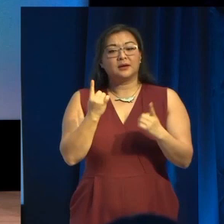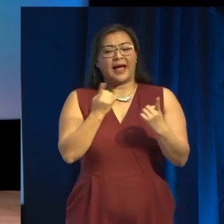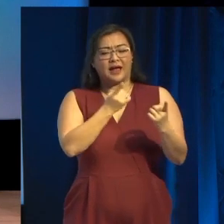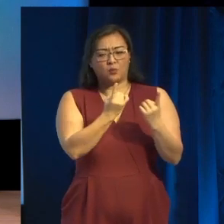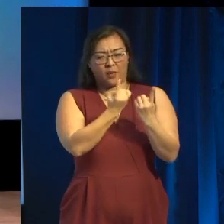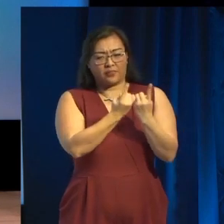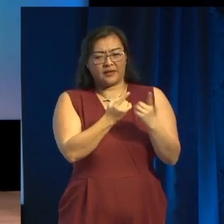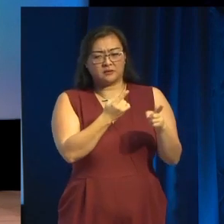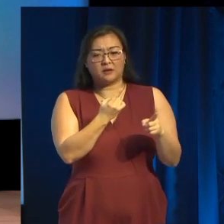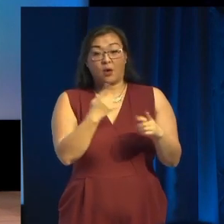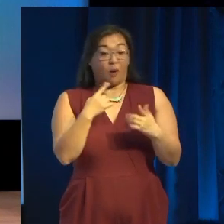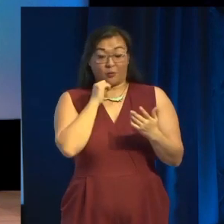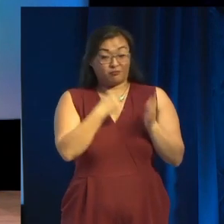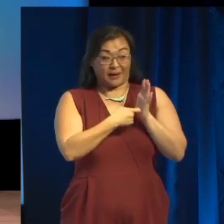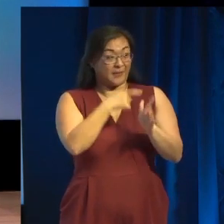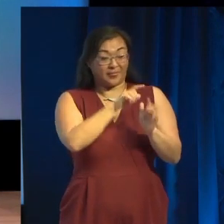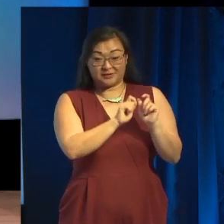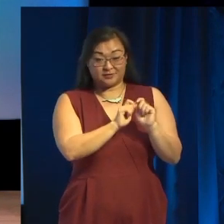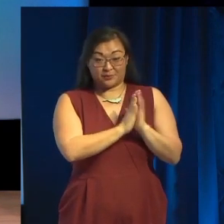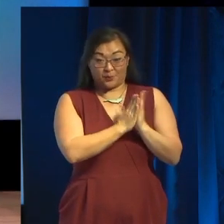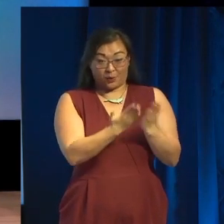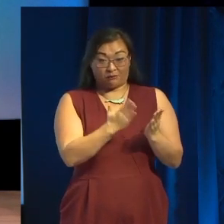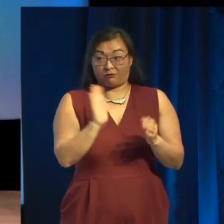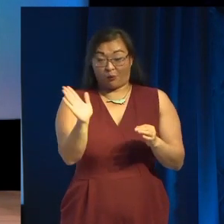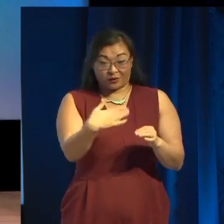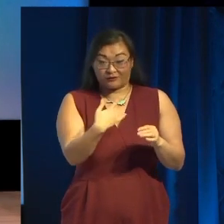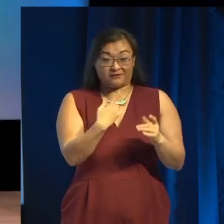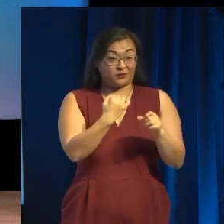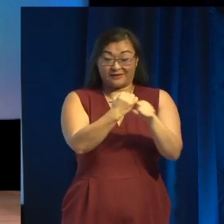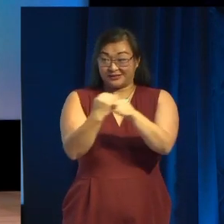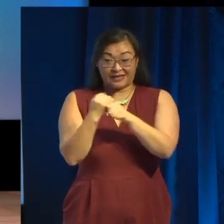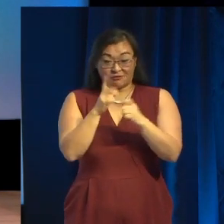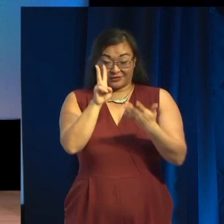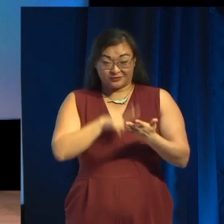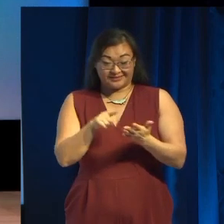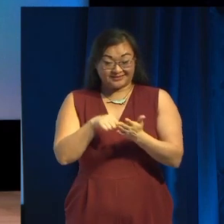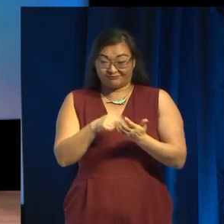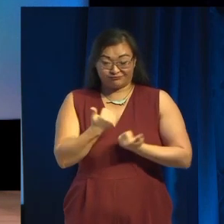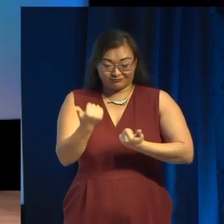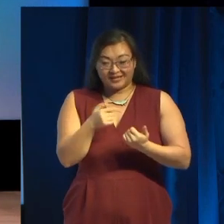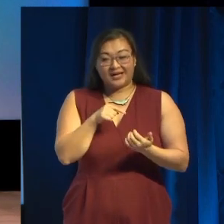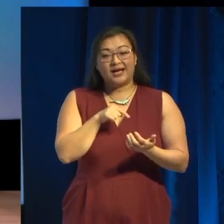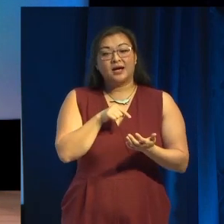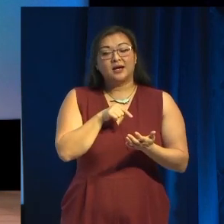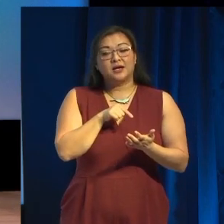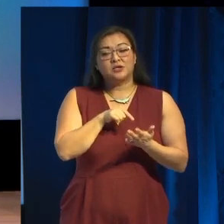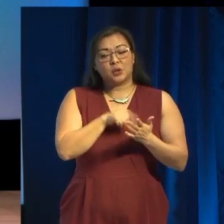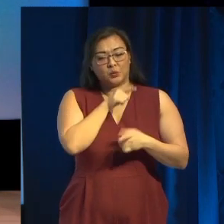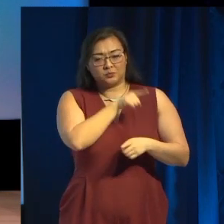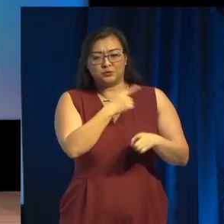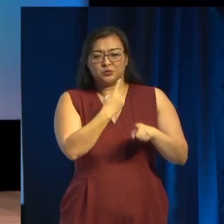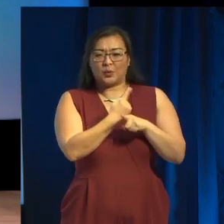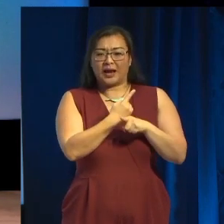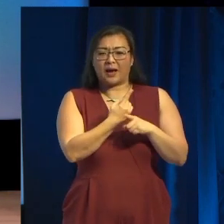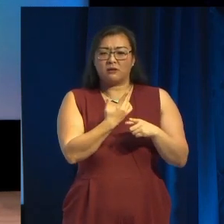this book to everybody for designers or general population. And he was talking about how a lot of people are